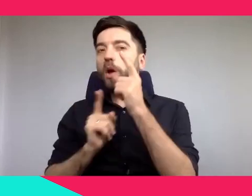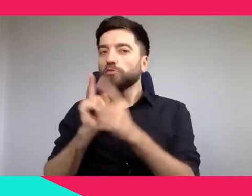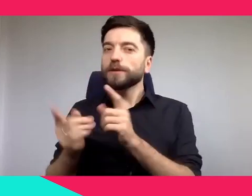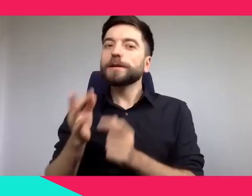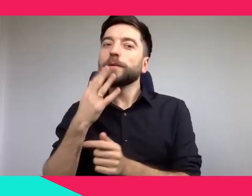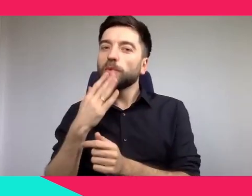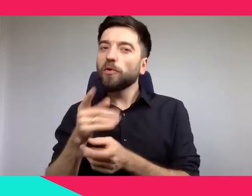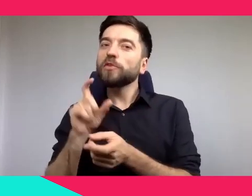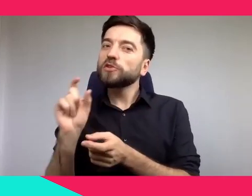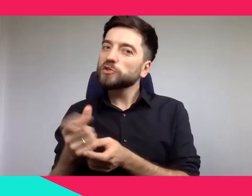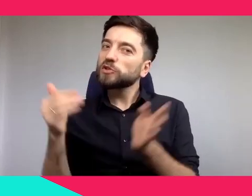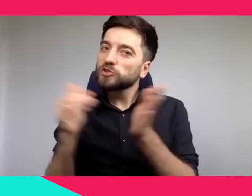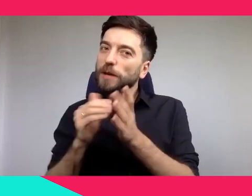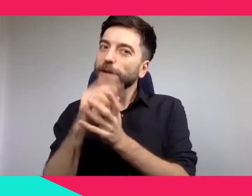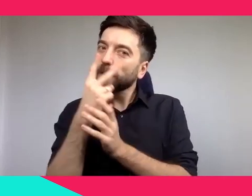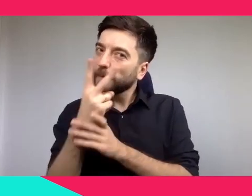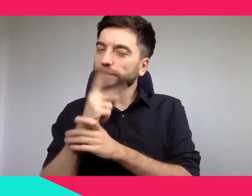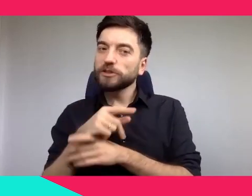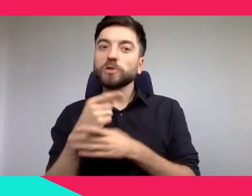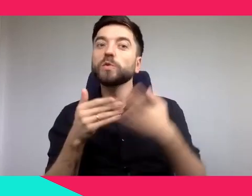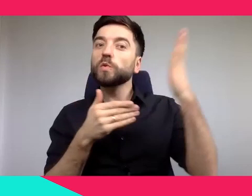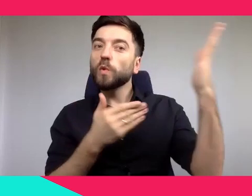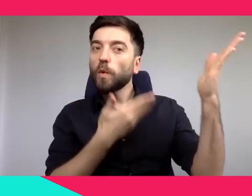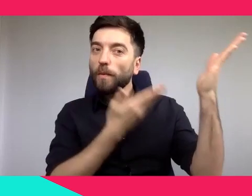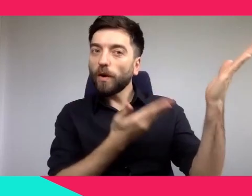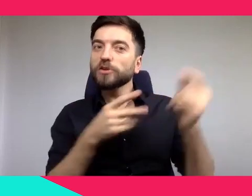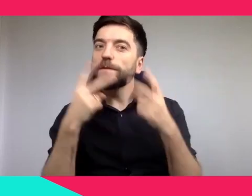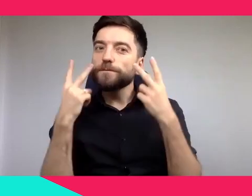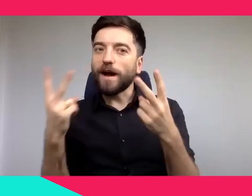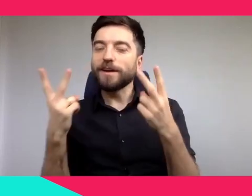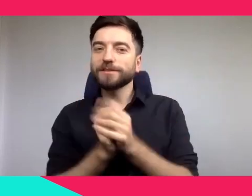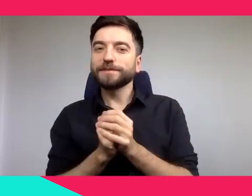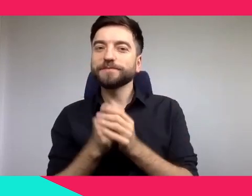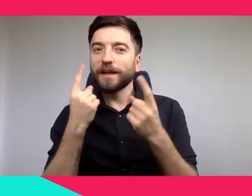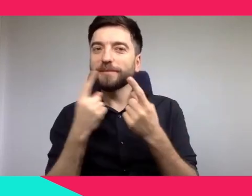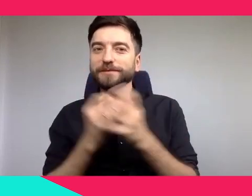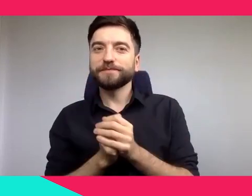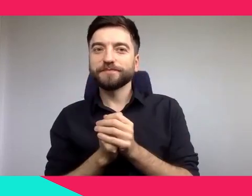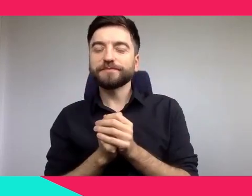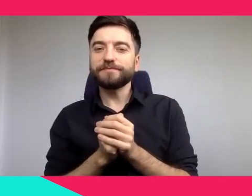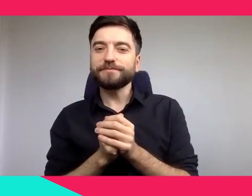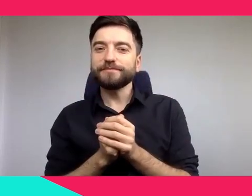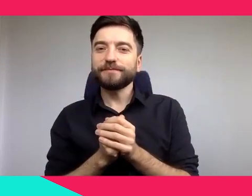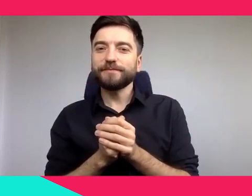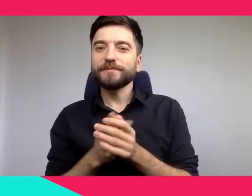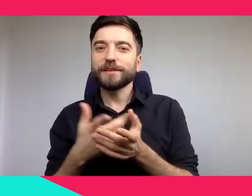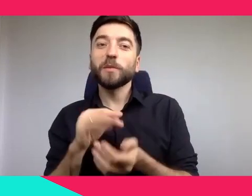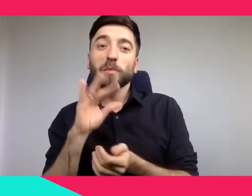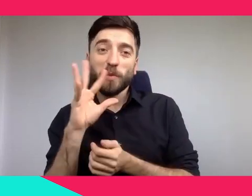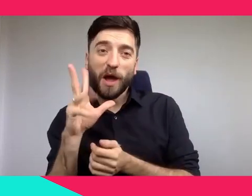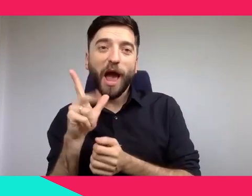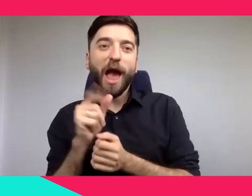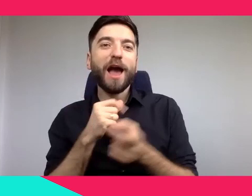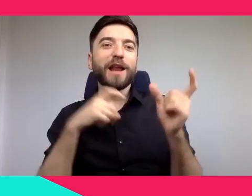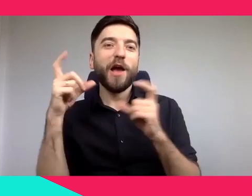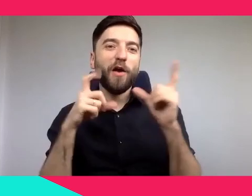why it's in a museum. This setting, it looks lovely, but it's contrary to the